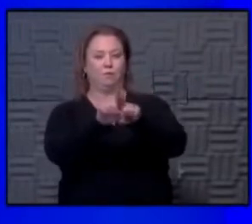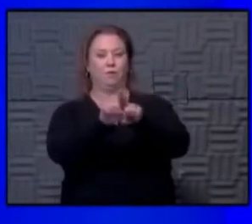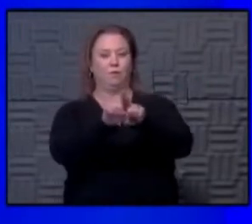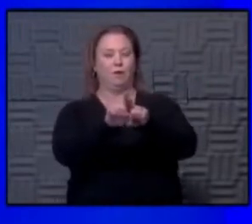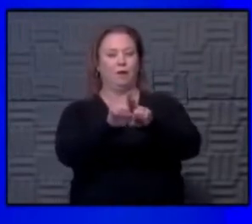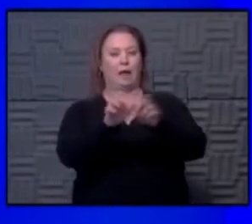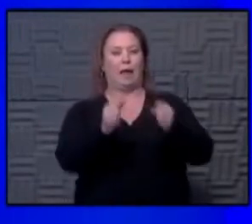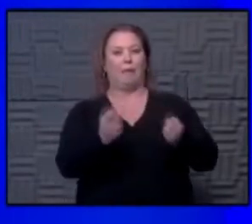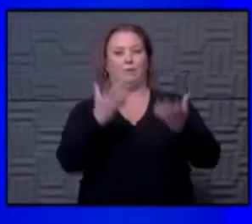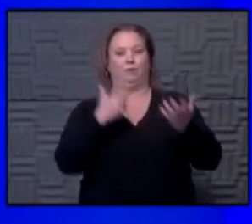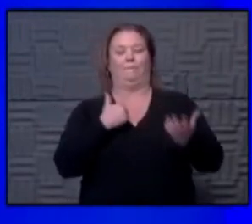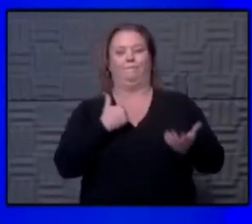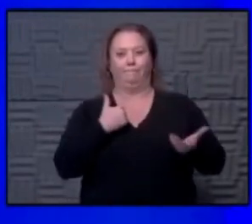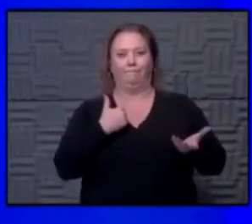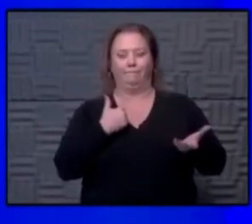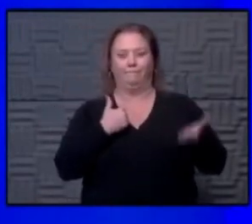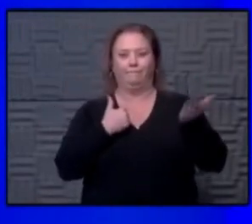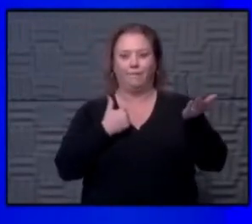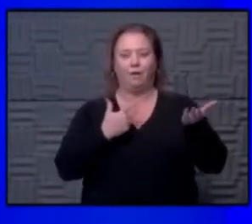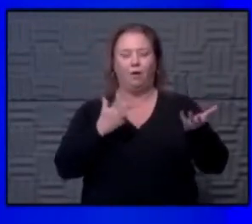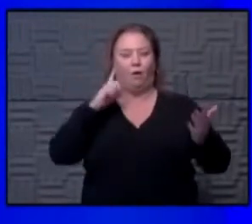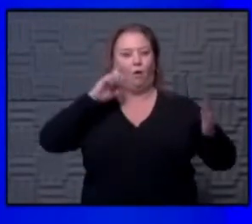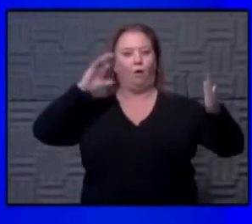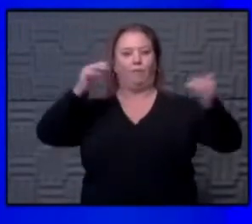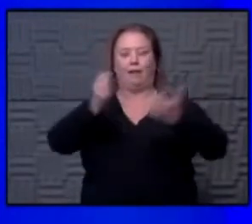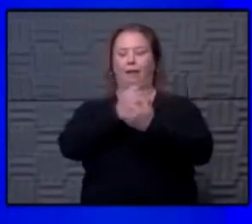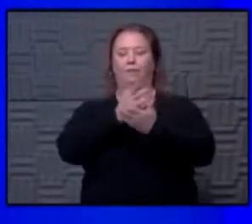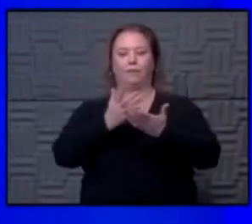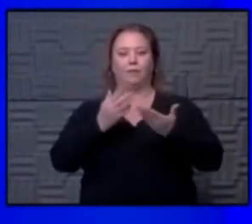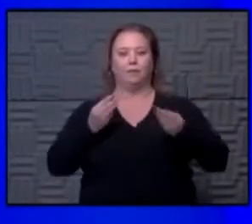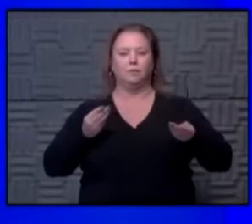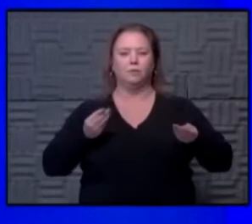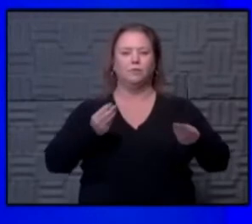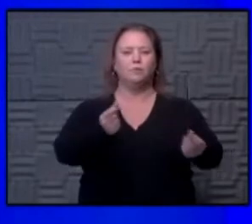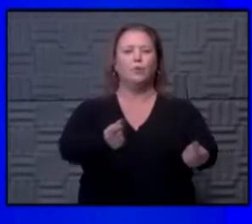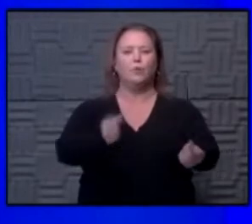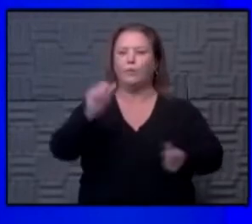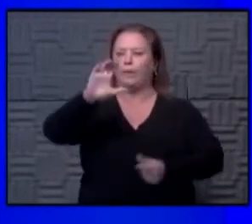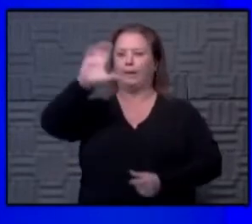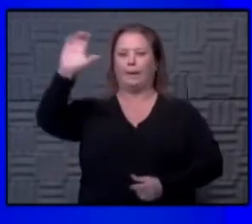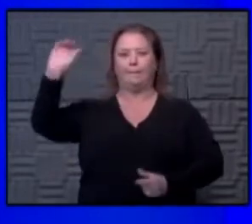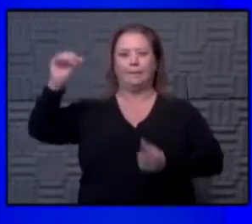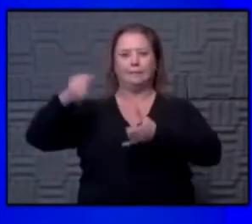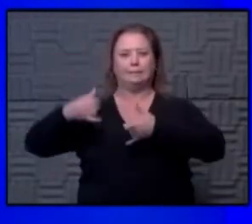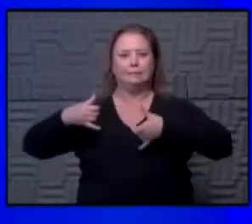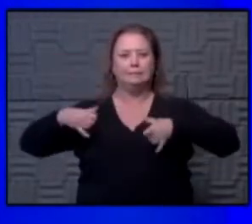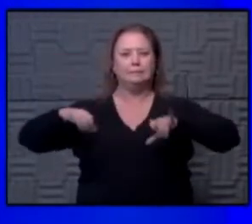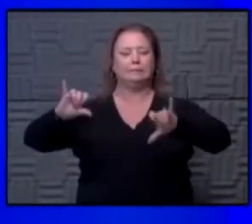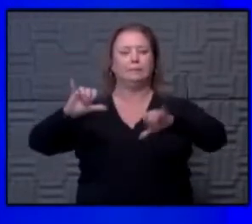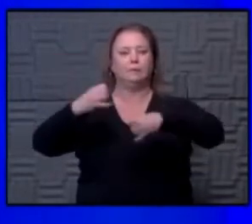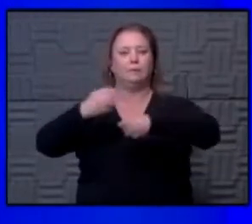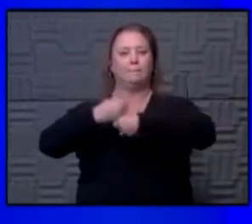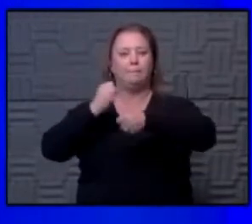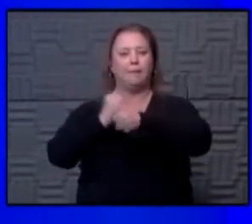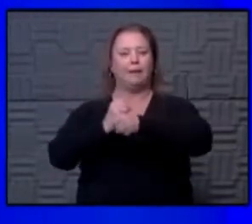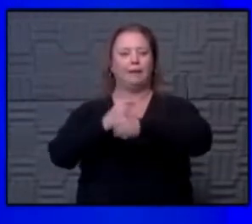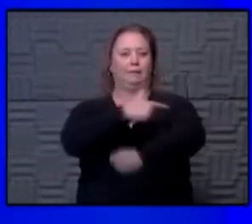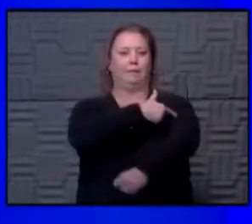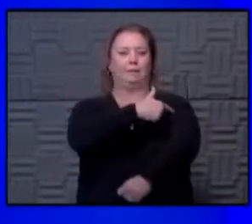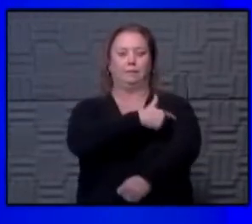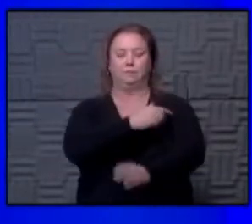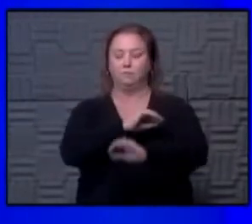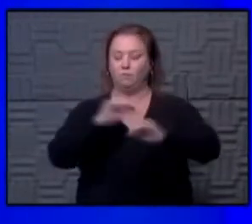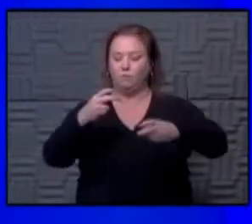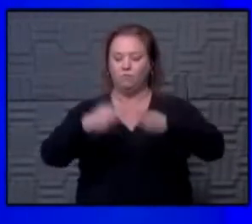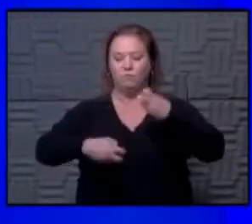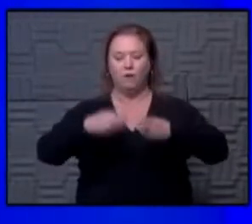how much supply we have. Hopefully everything will go well and the companies will continue to make their supply. There won't be problems